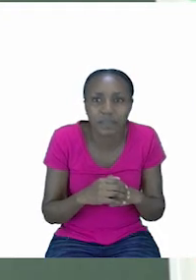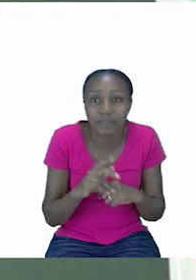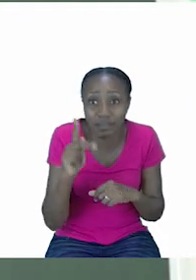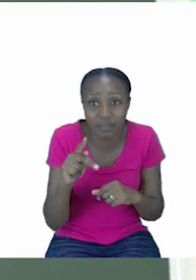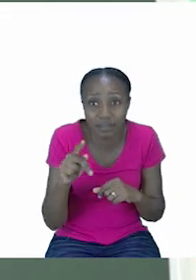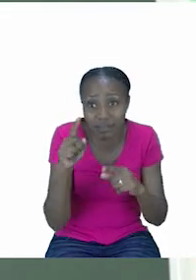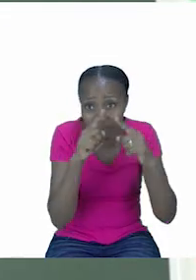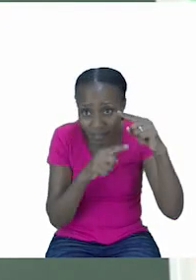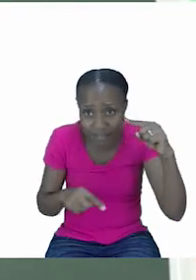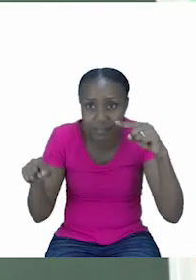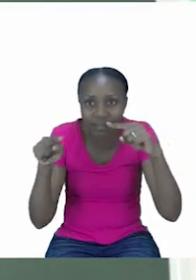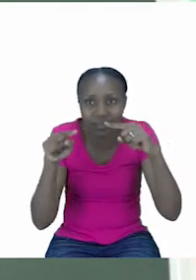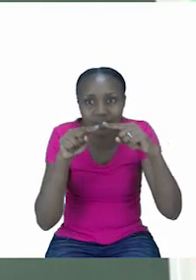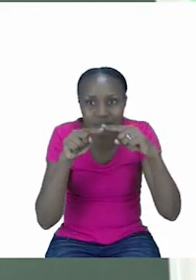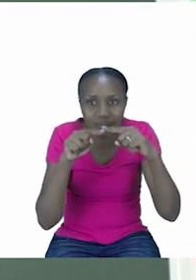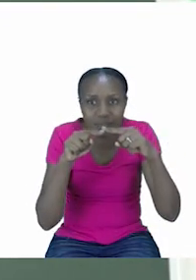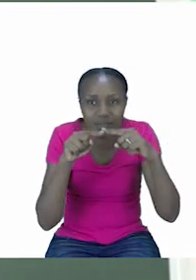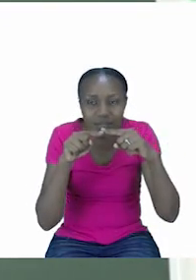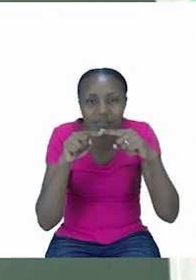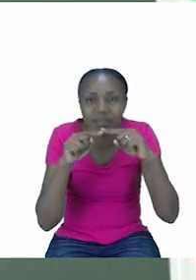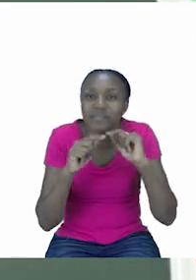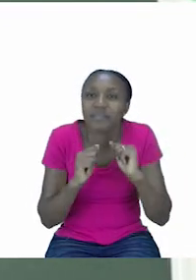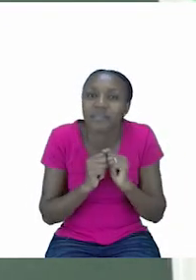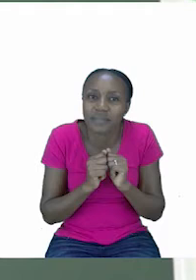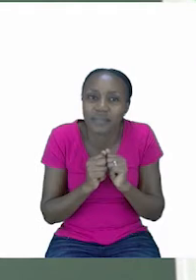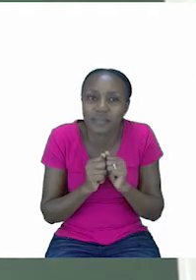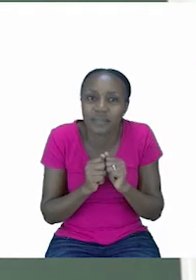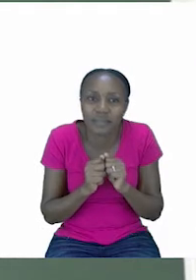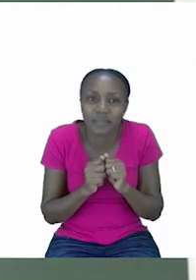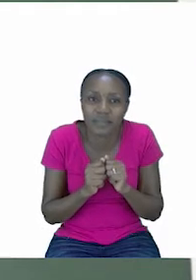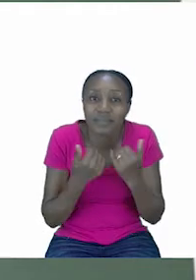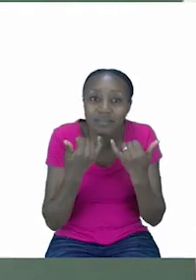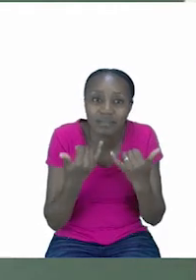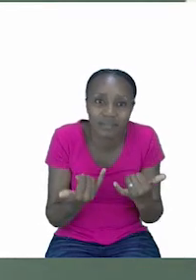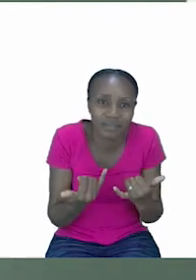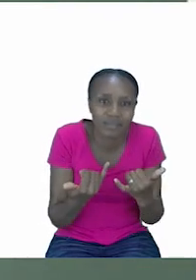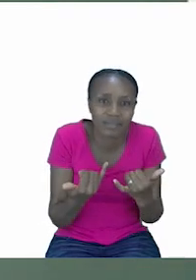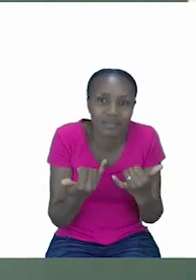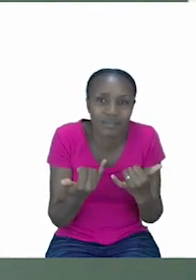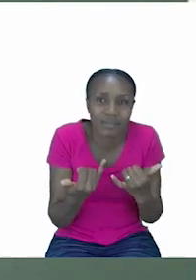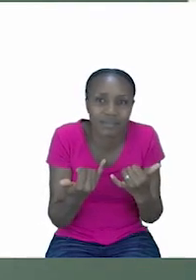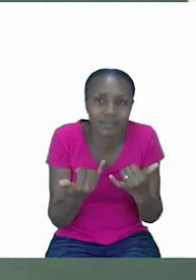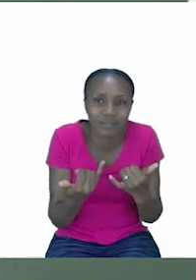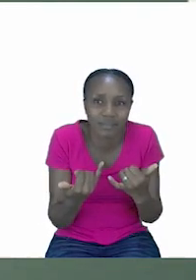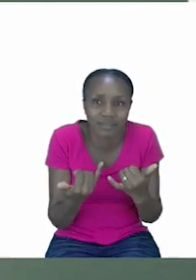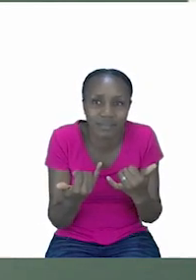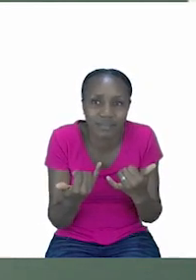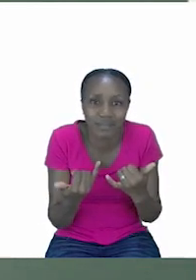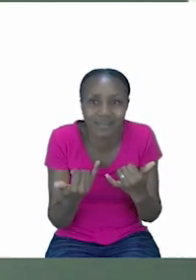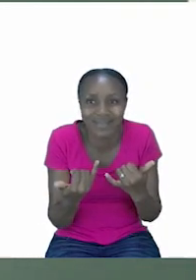Circle. Wonderful. Let's move on to the next one. We have,